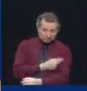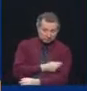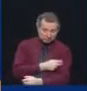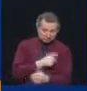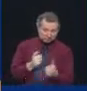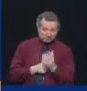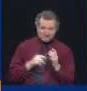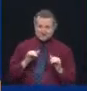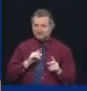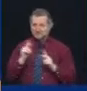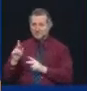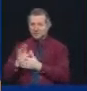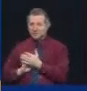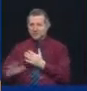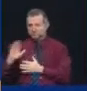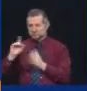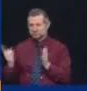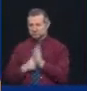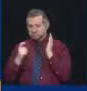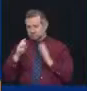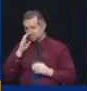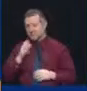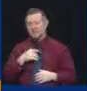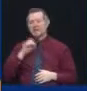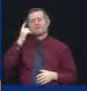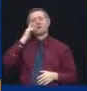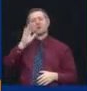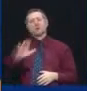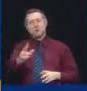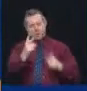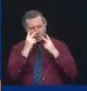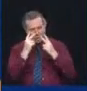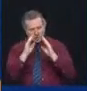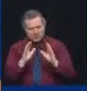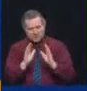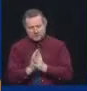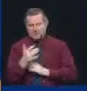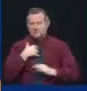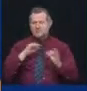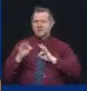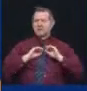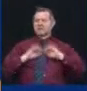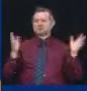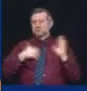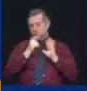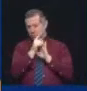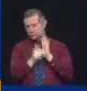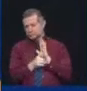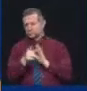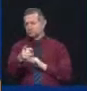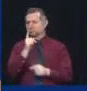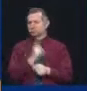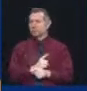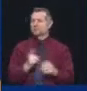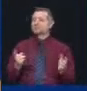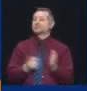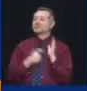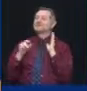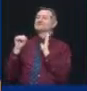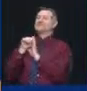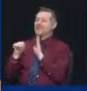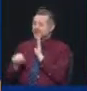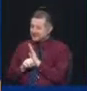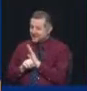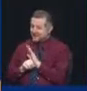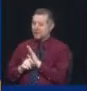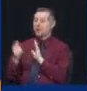Yeah, just so we're clear on the law of it, you're right, it would require a state law to mandate the